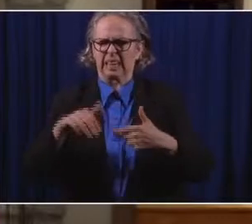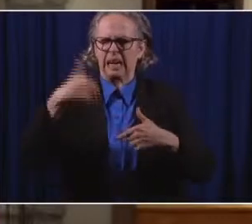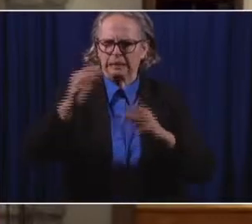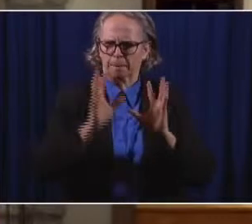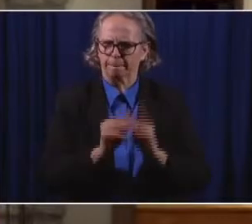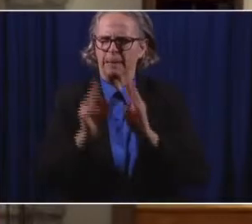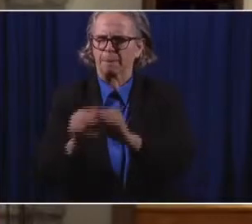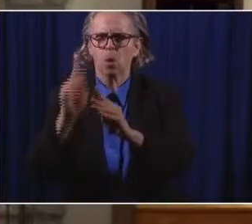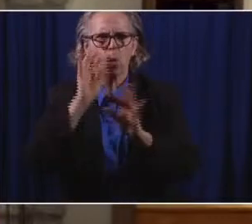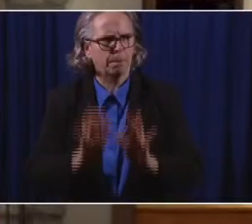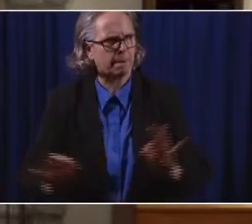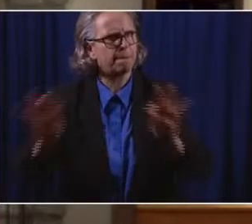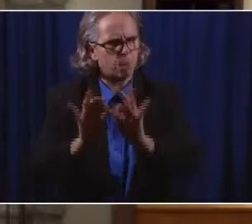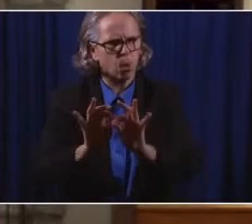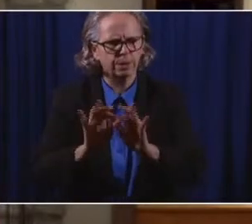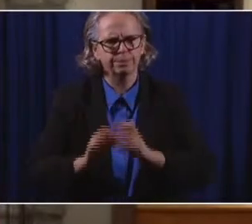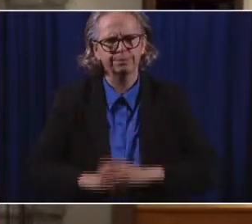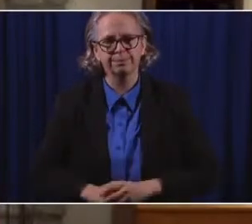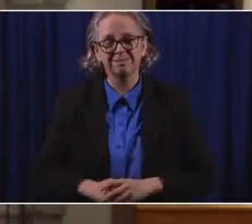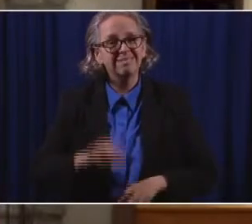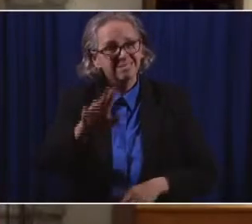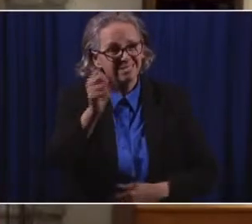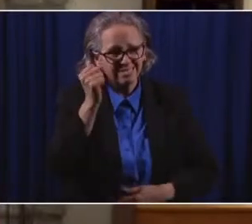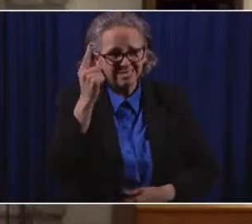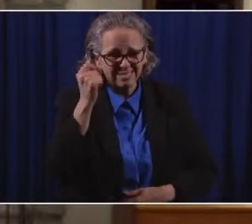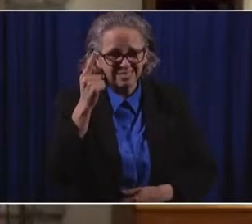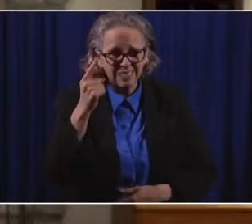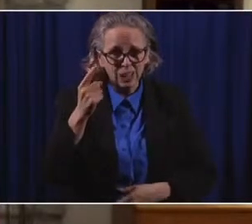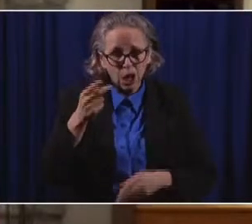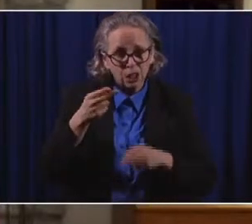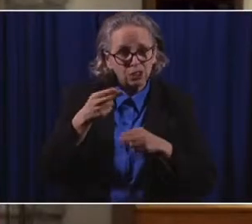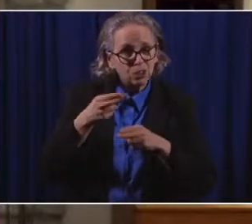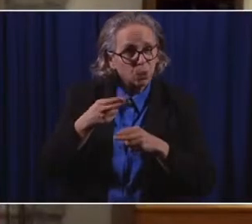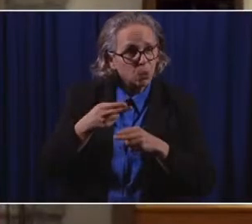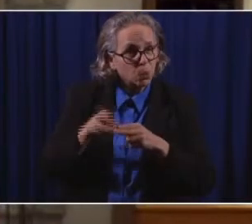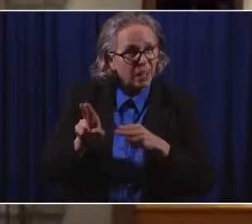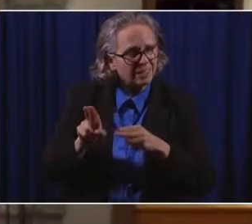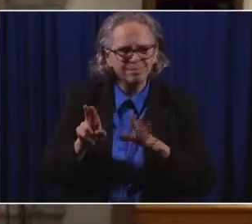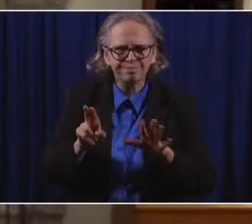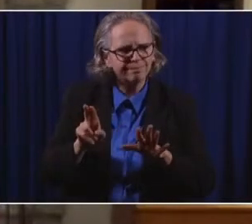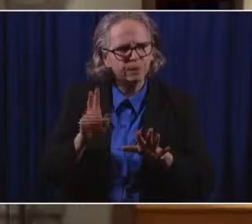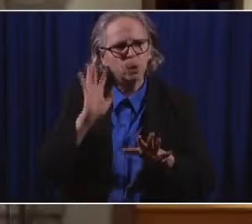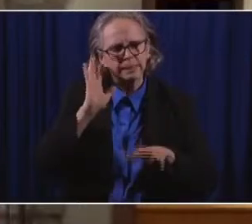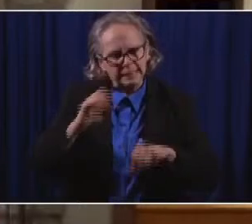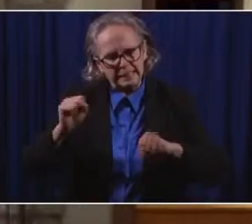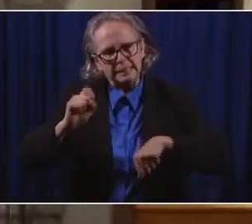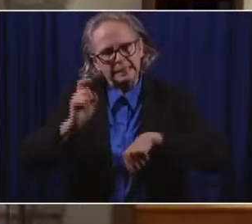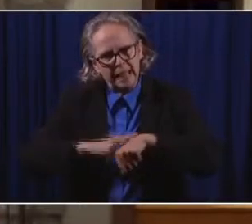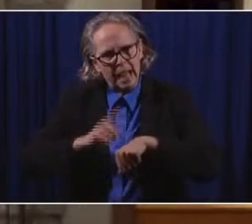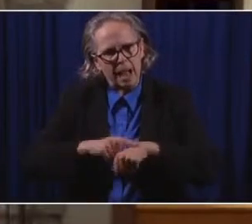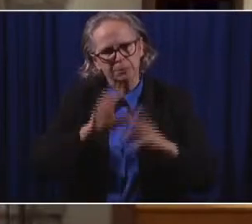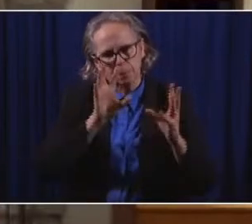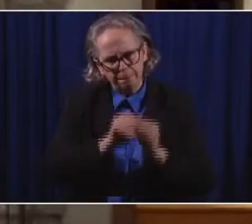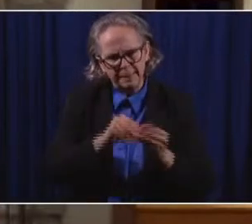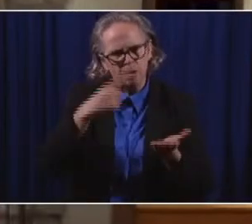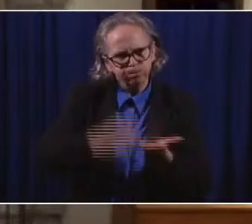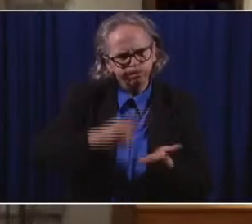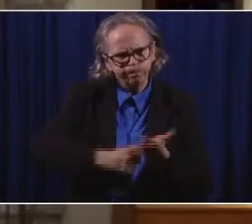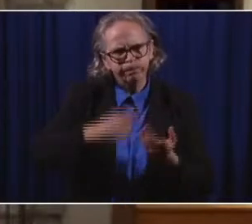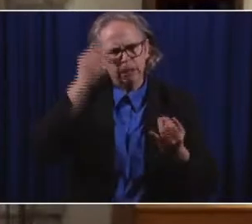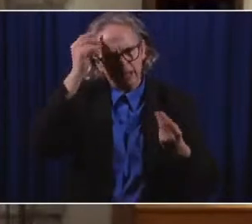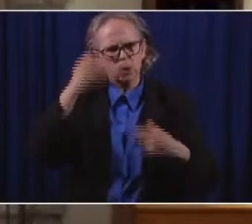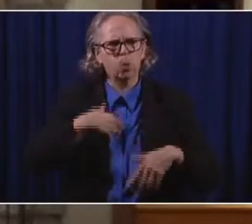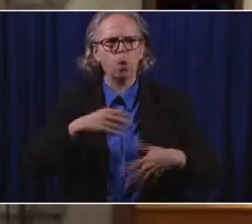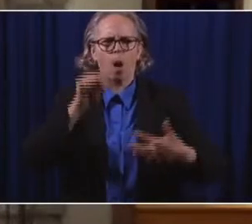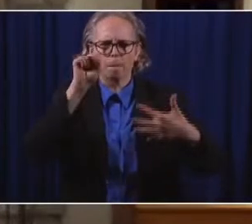it's going to take me a while to get down through the list, but we're going to do them as fast as we can. But obviously, in the meantime,